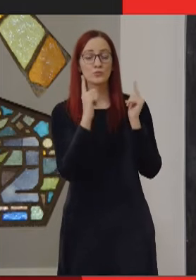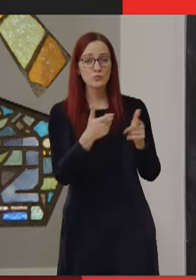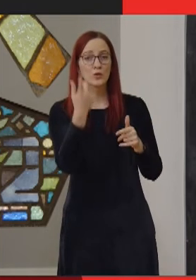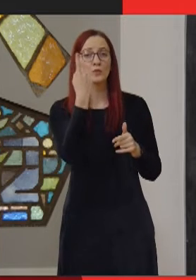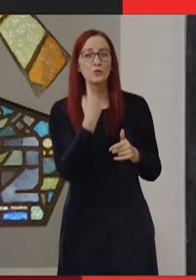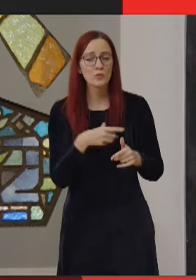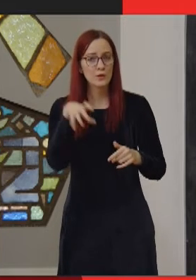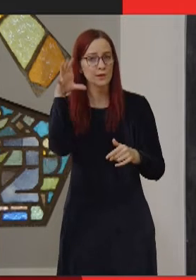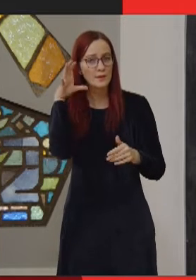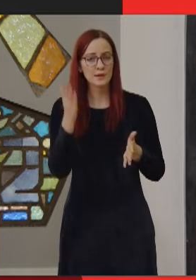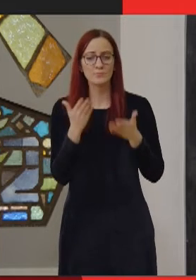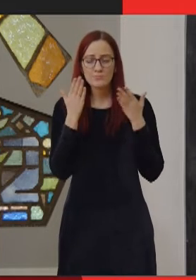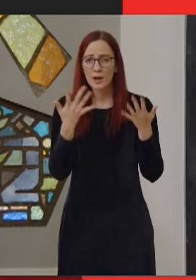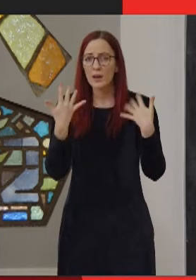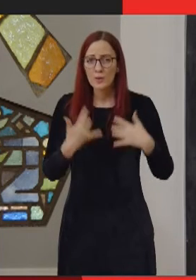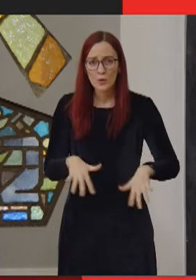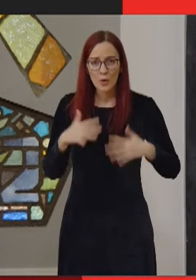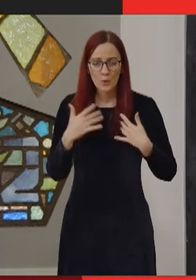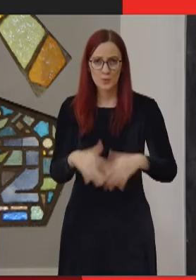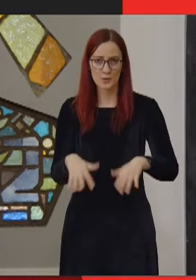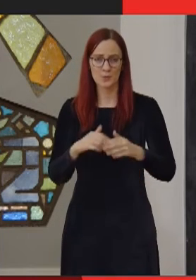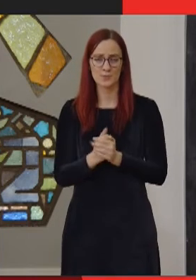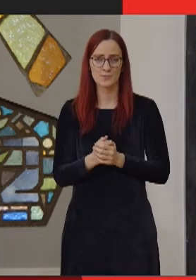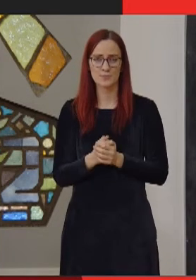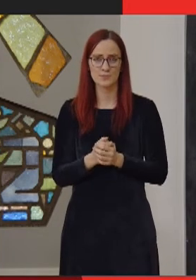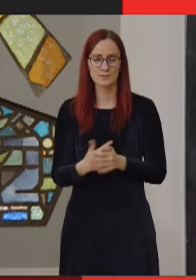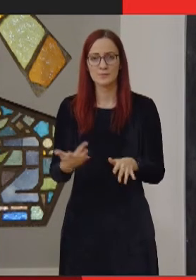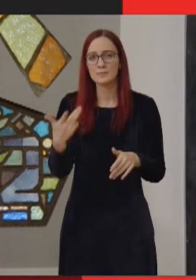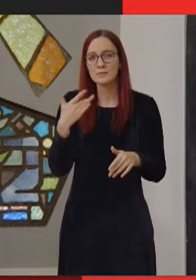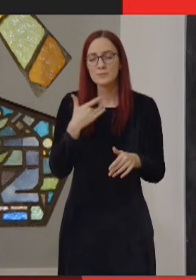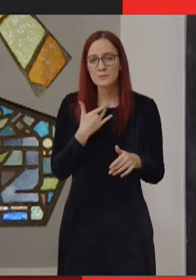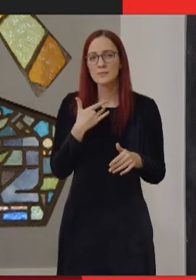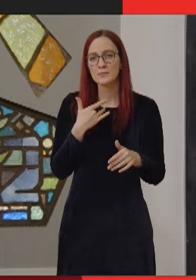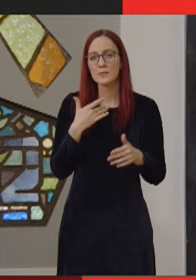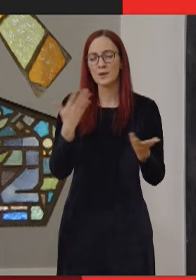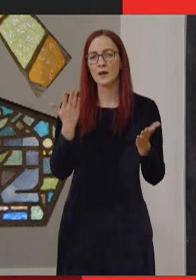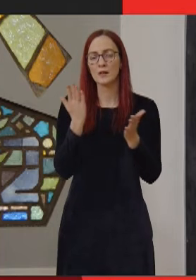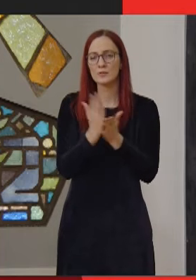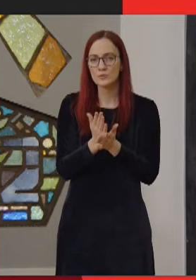Those who want to hear our voice, those who want to read the text,